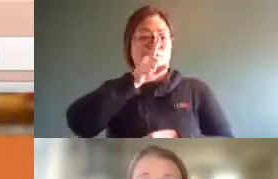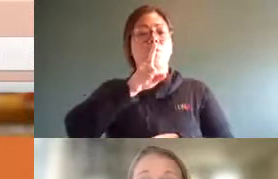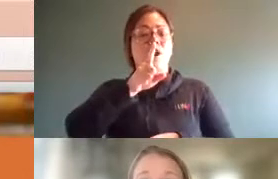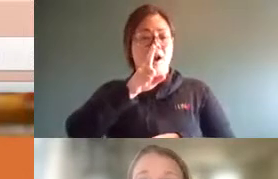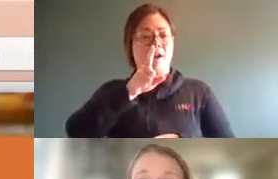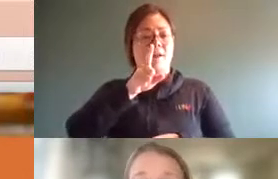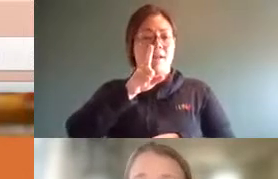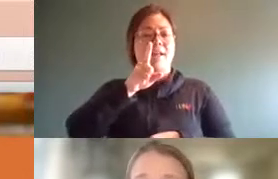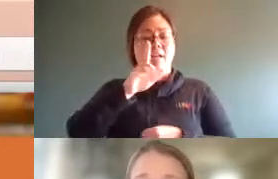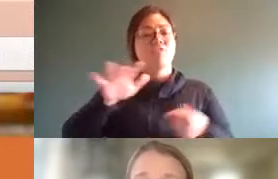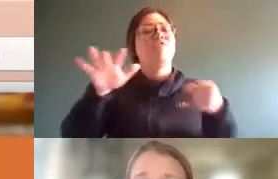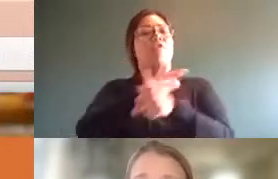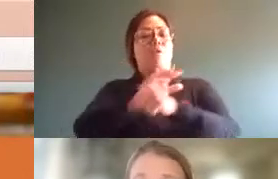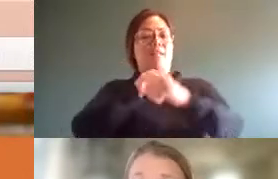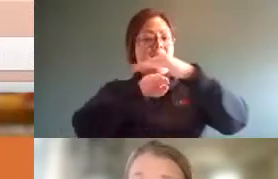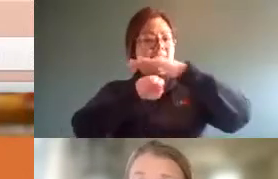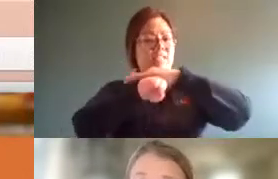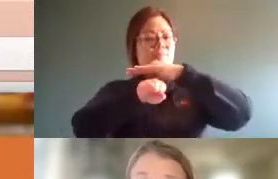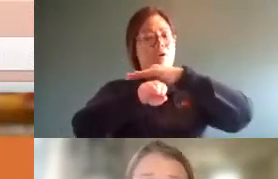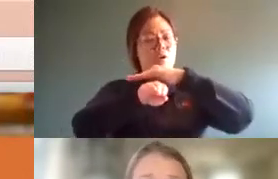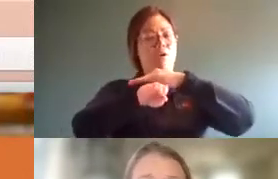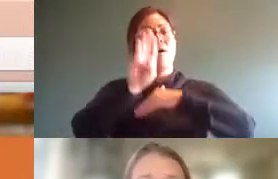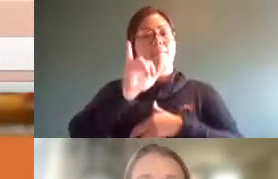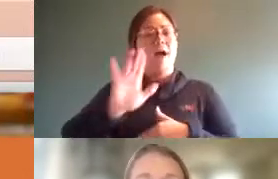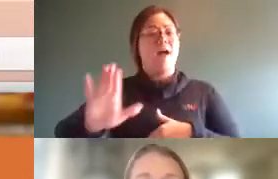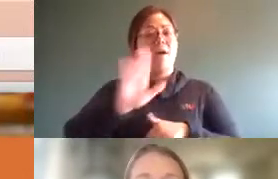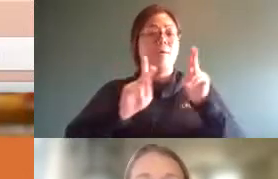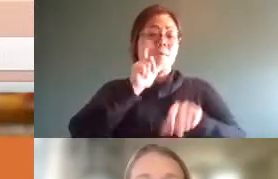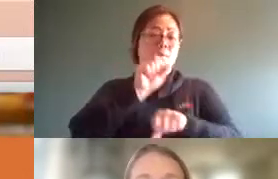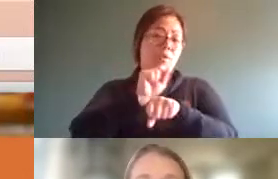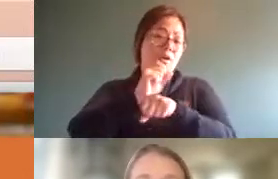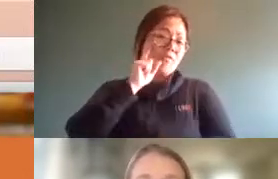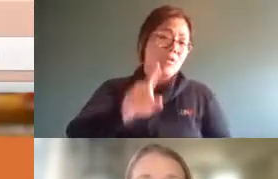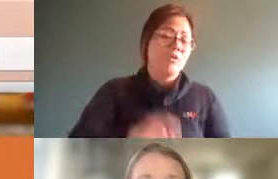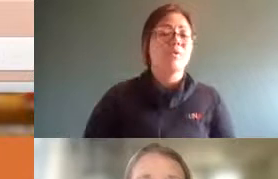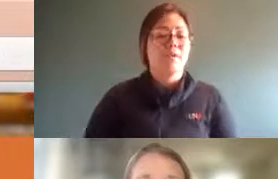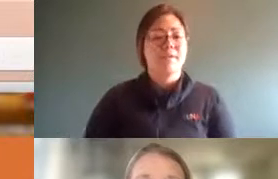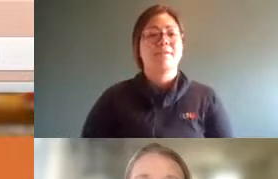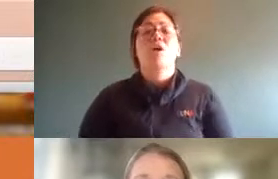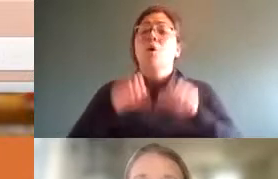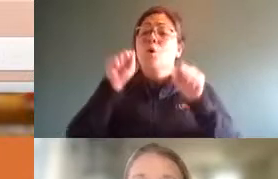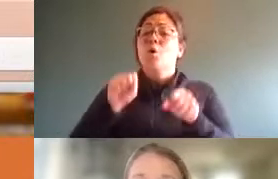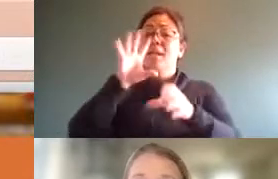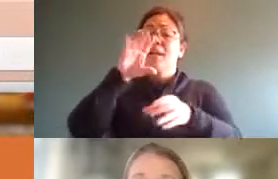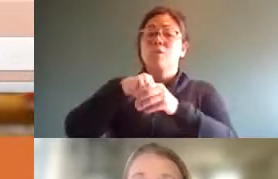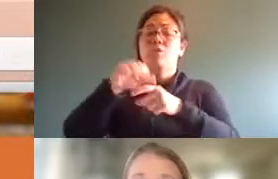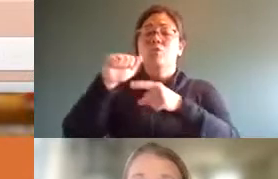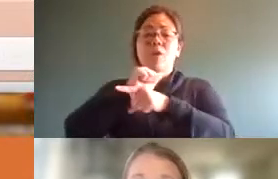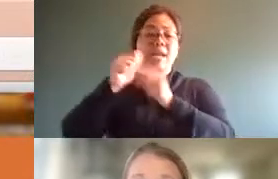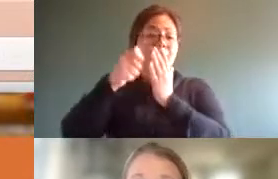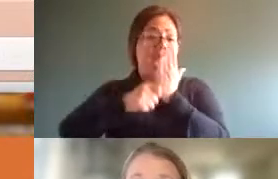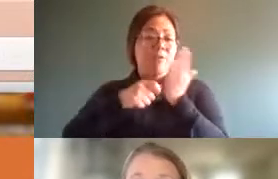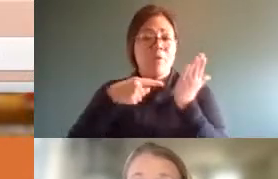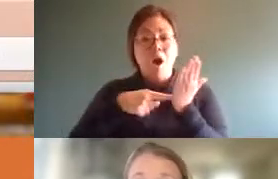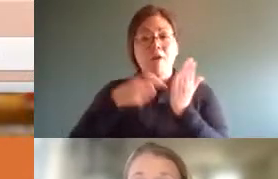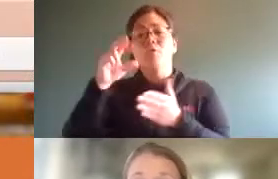can be fully utilized by your employees. This could include training manuals or